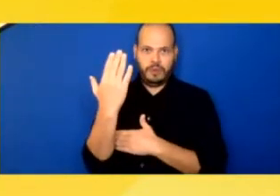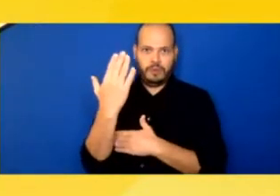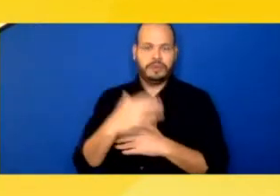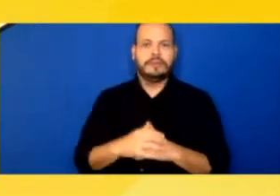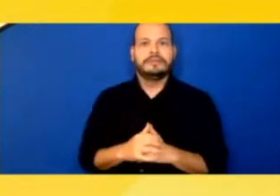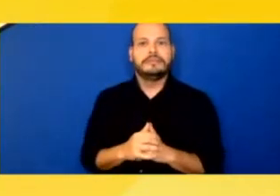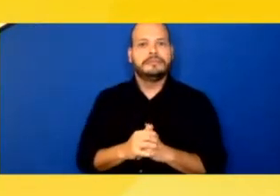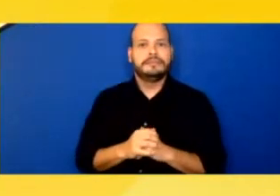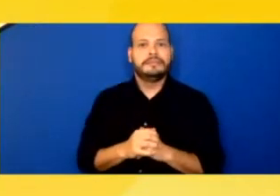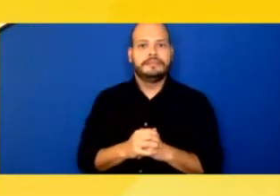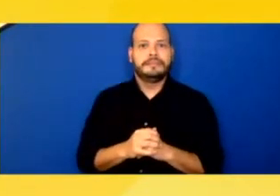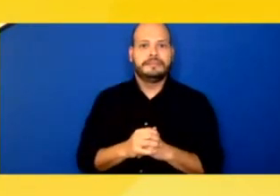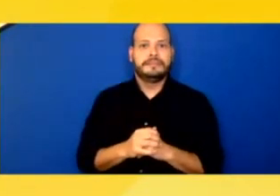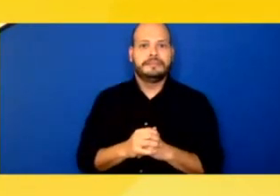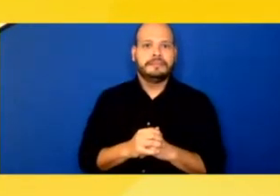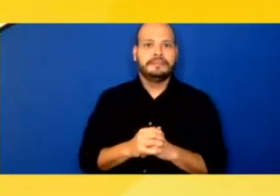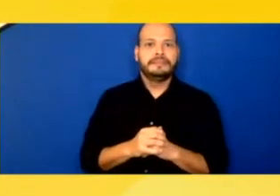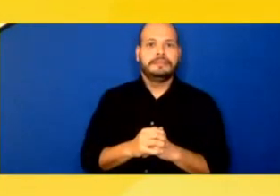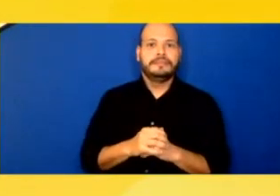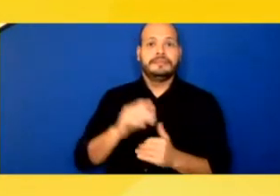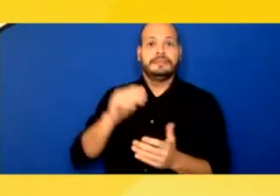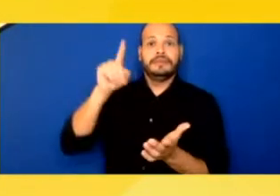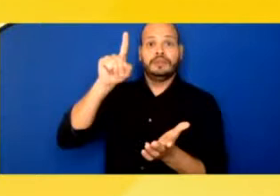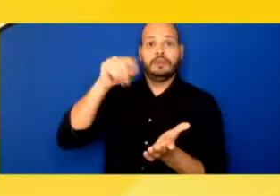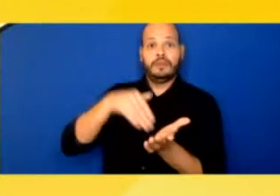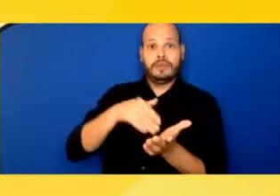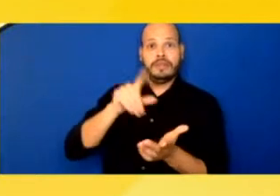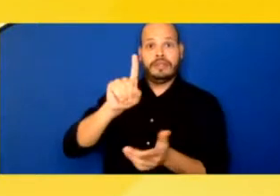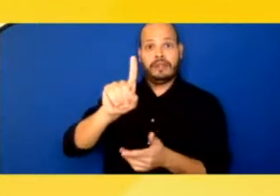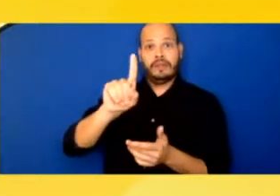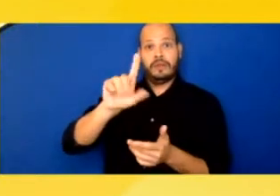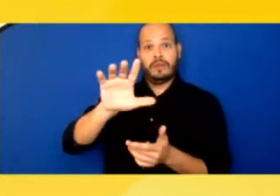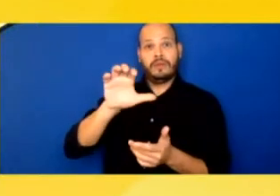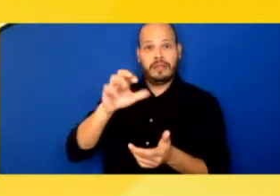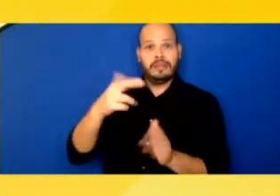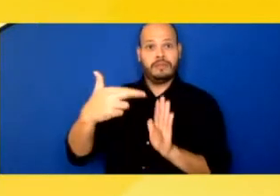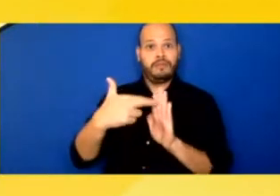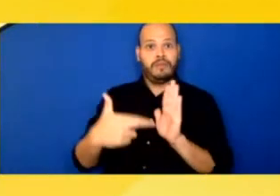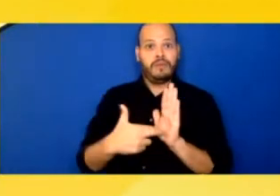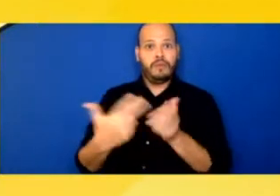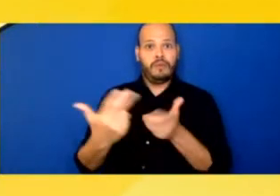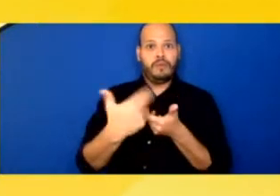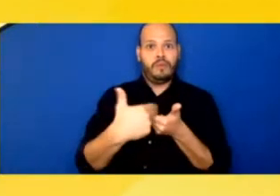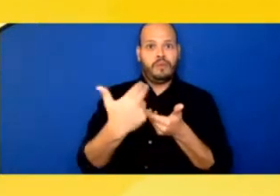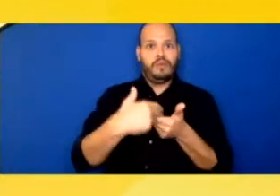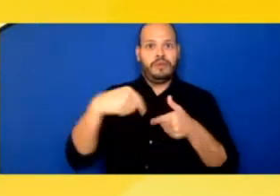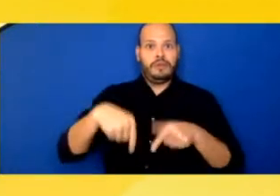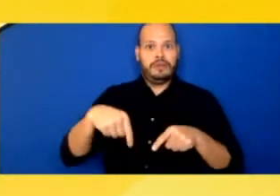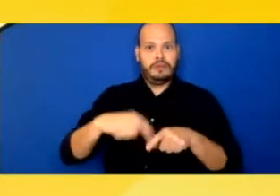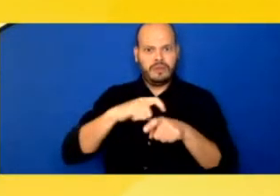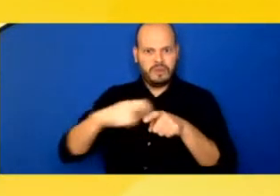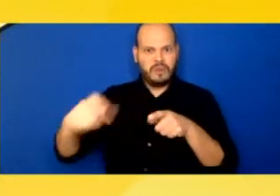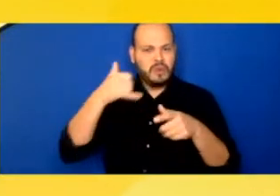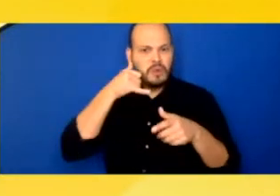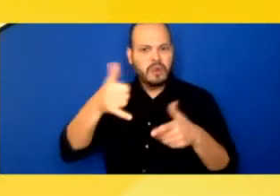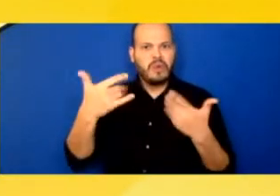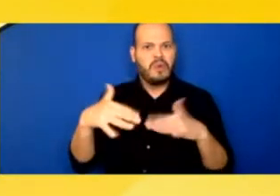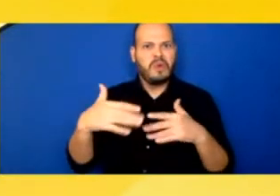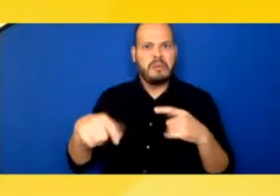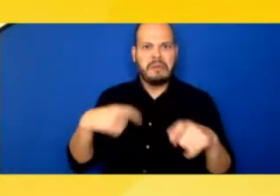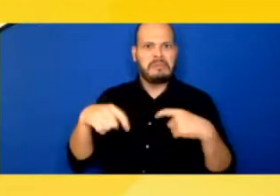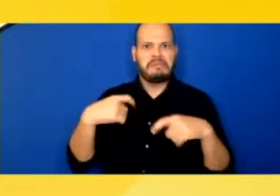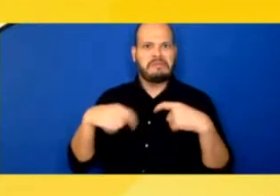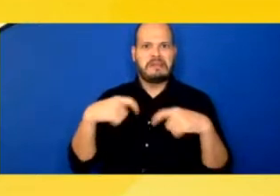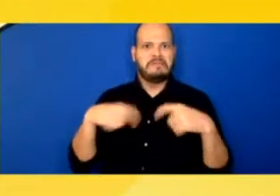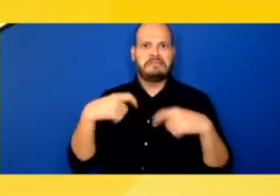more will be joining us. This is about thousands reaching out to millions. And I want to say to